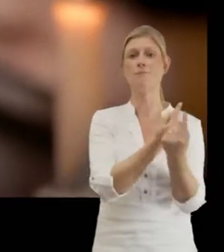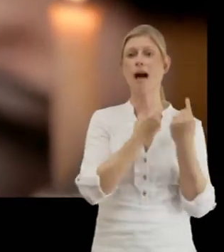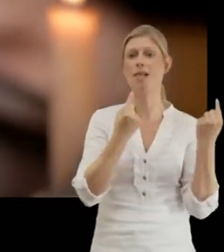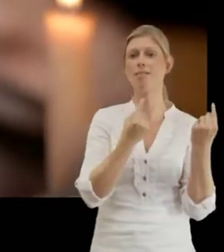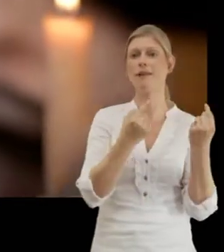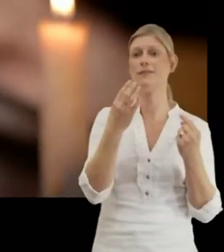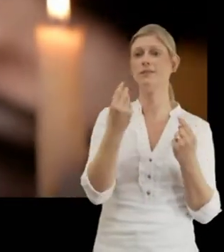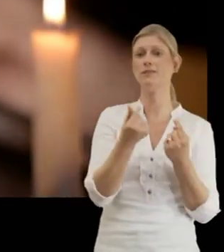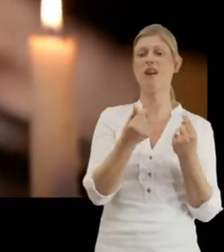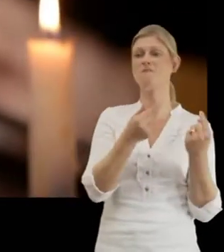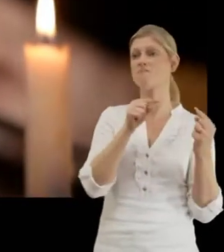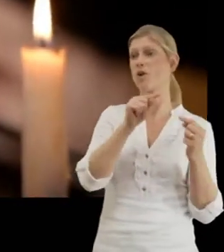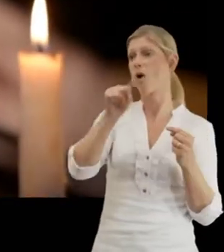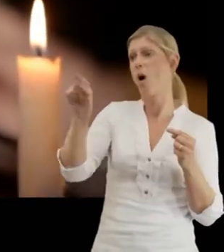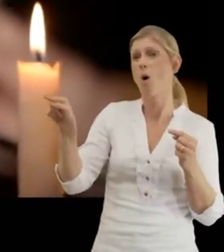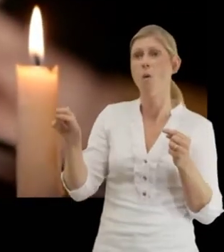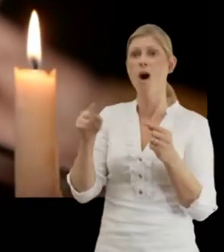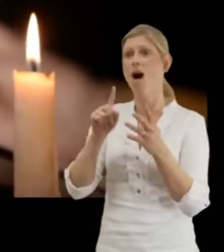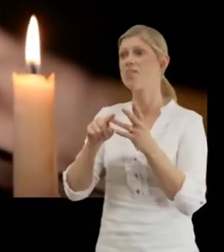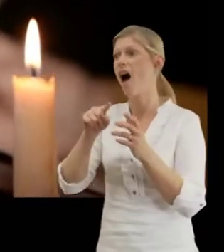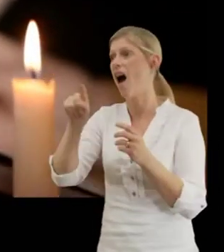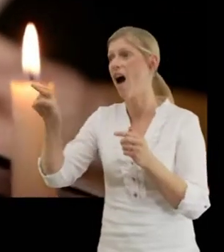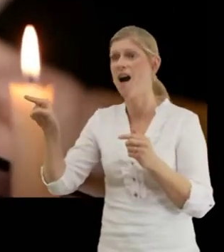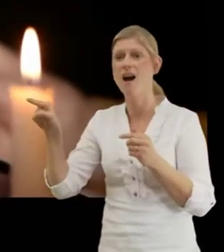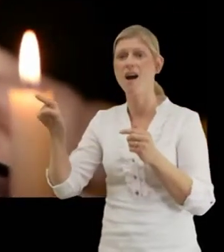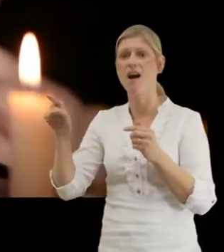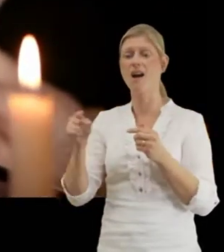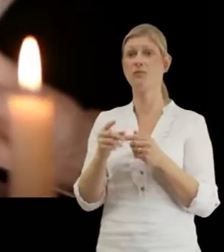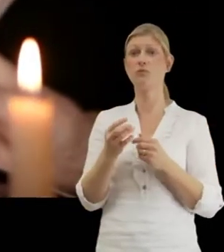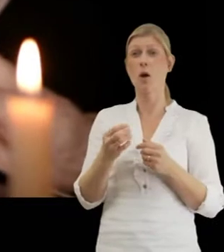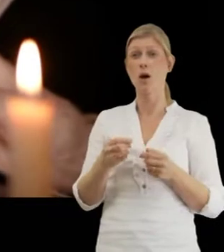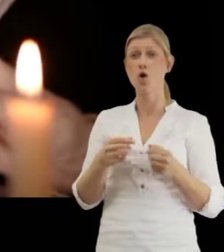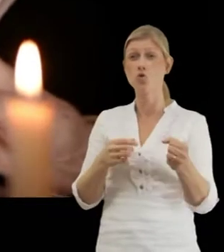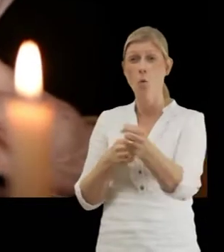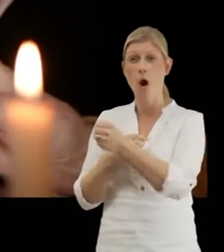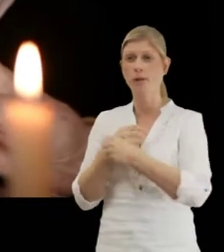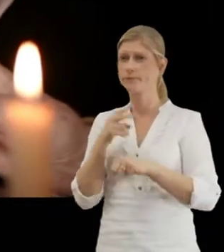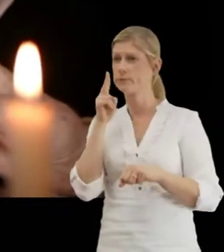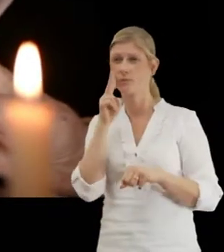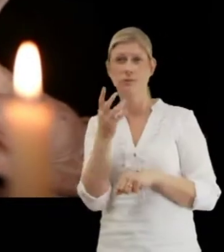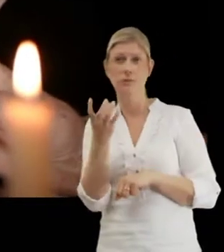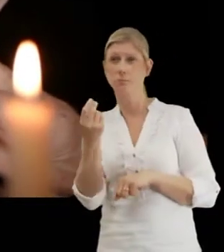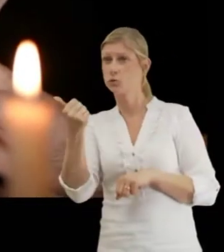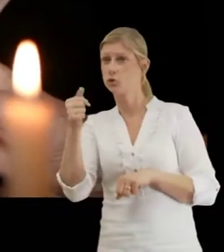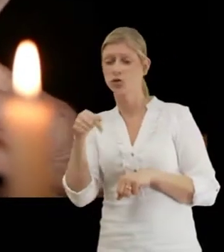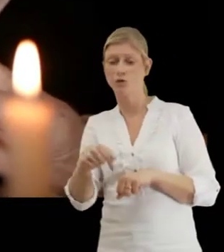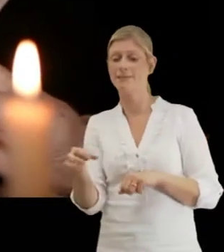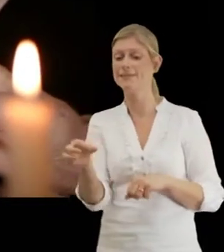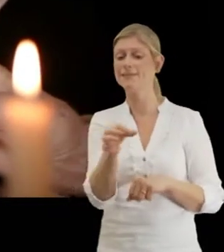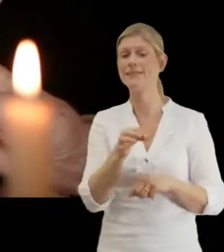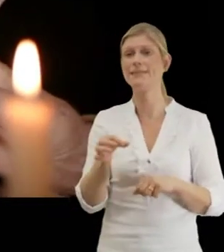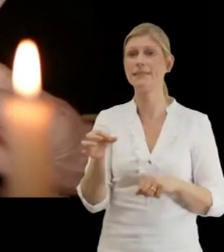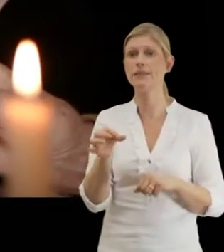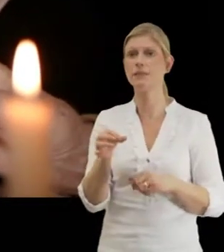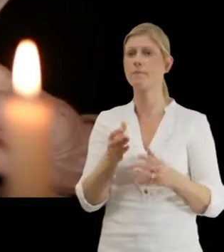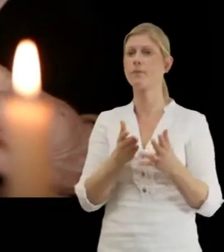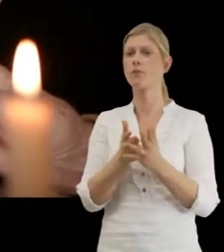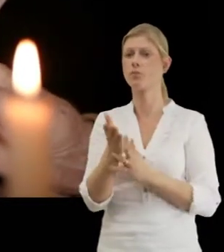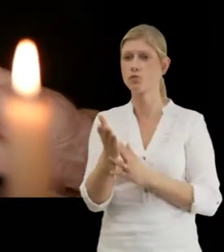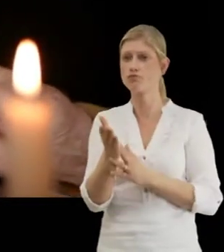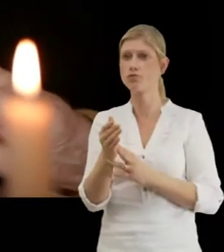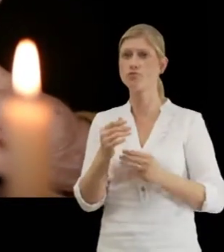at another, and upon querns, as hath seldom been seen within the city. And by reason of